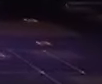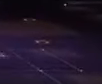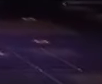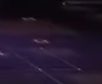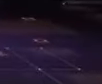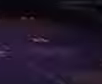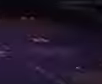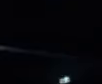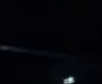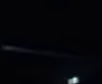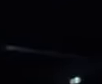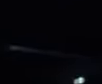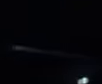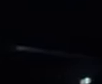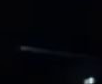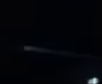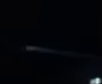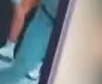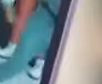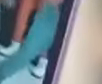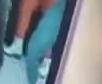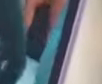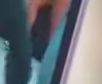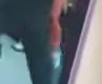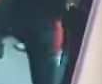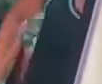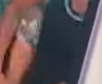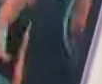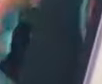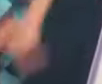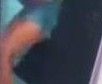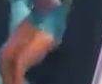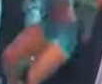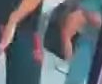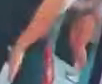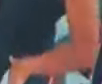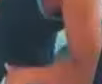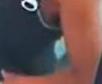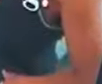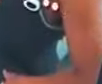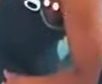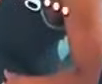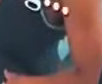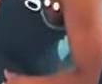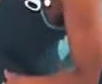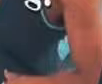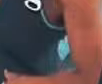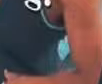When we touch down, better broke down.